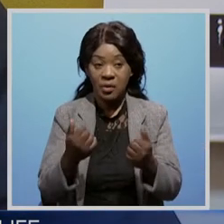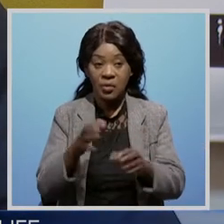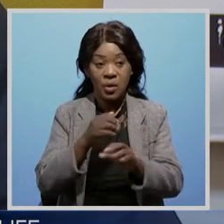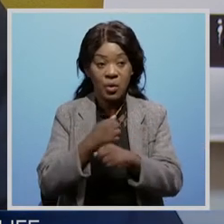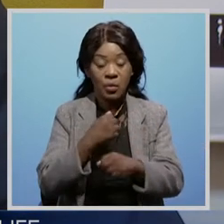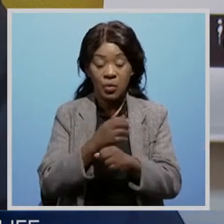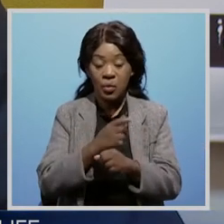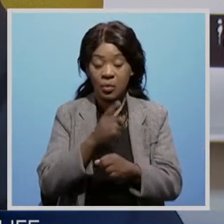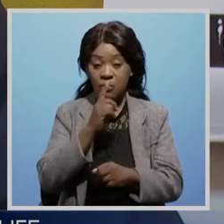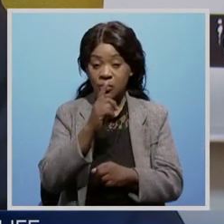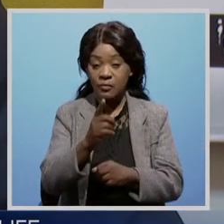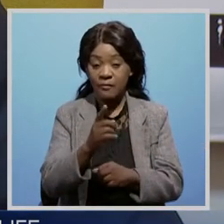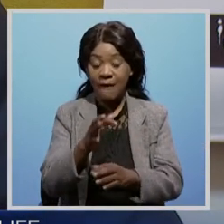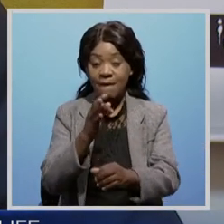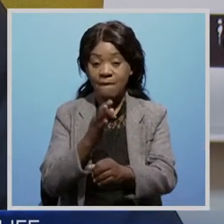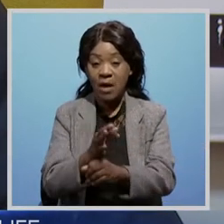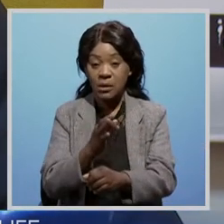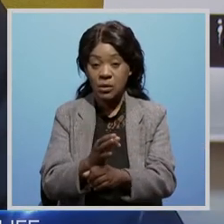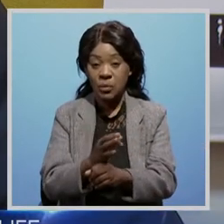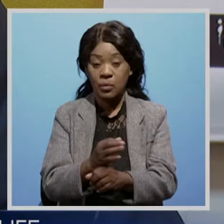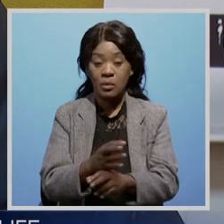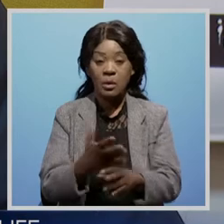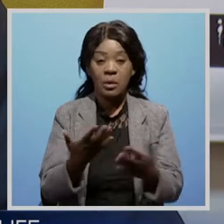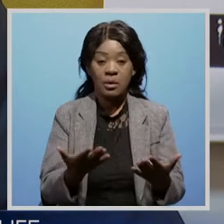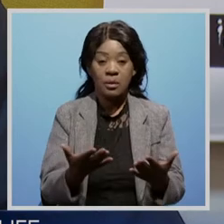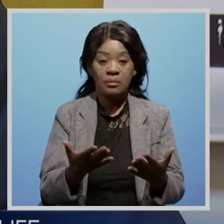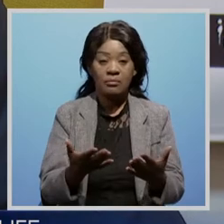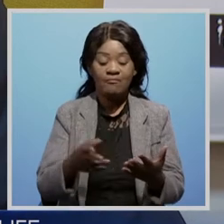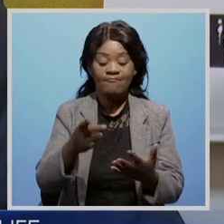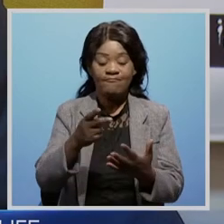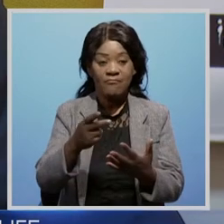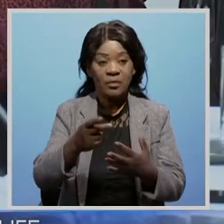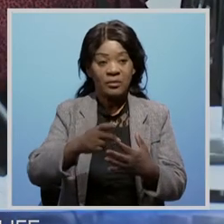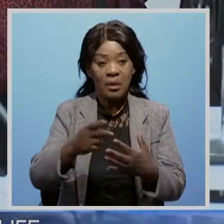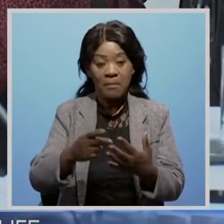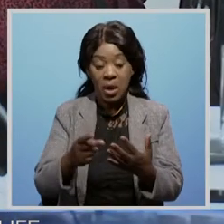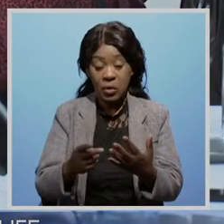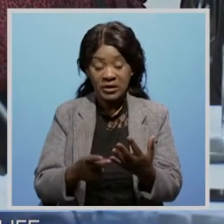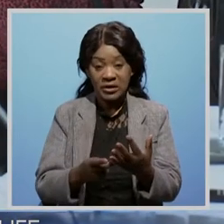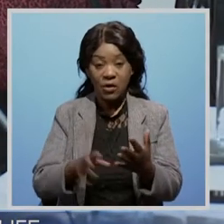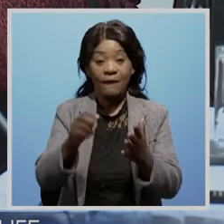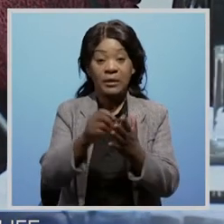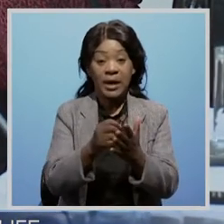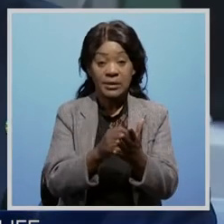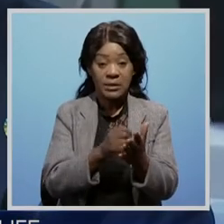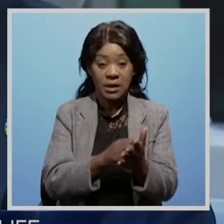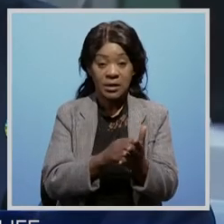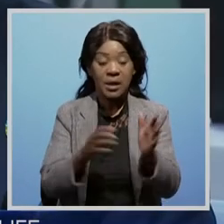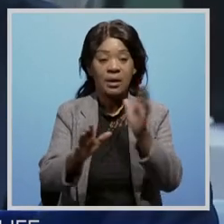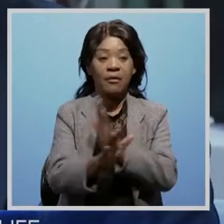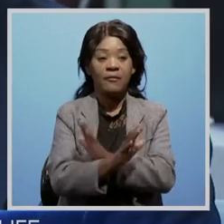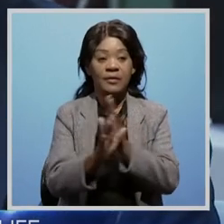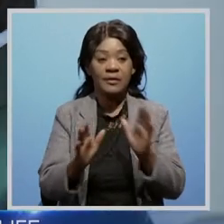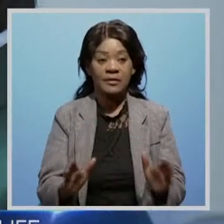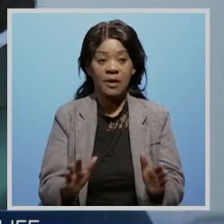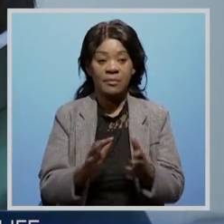that as we execute this function, we prioritize the safety of Zambians. Let there be